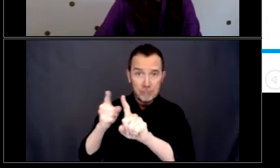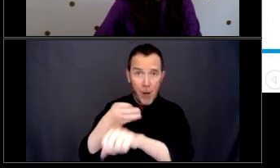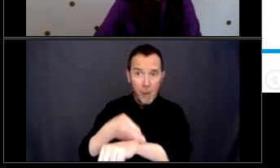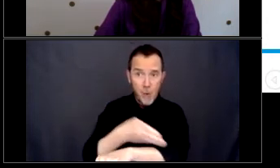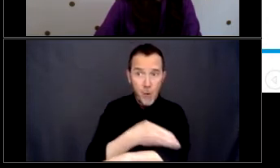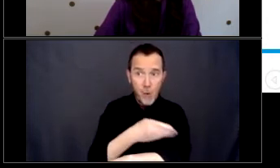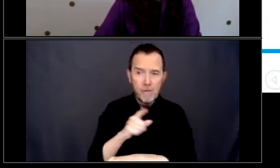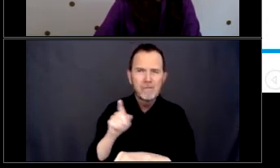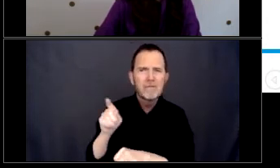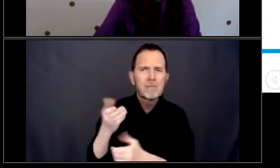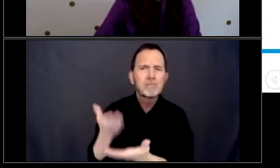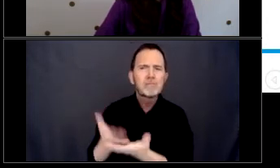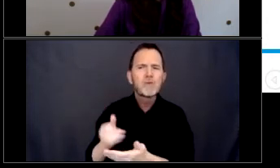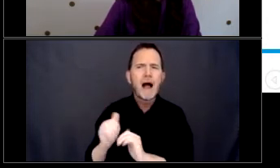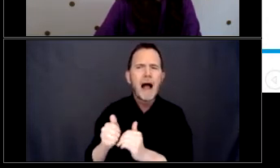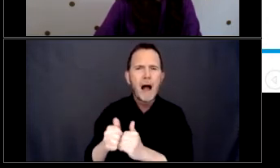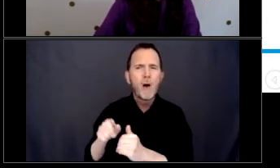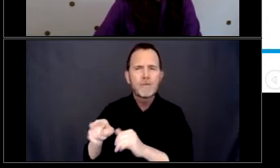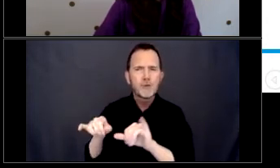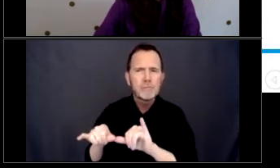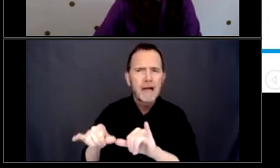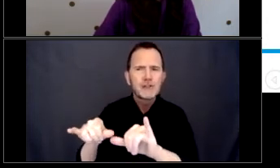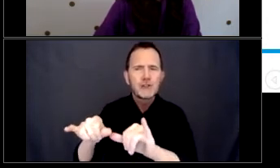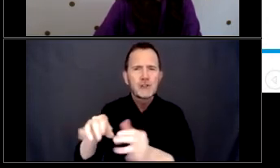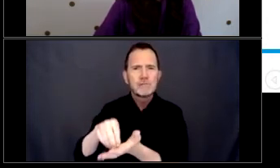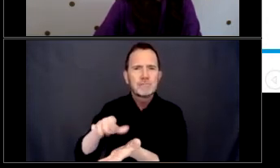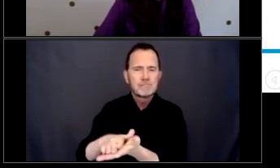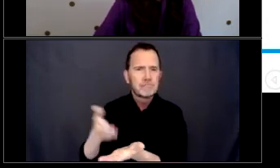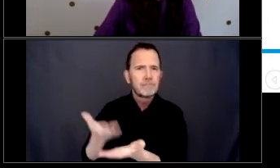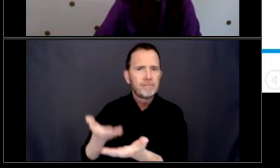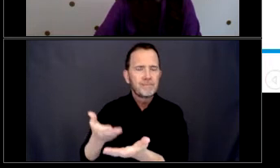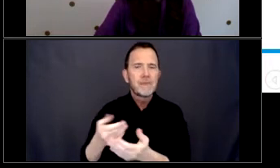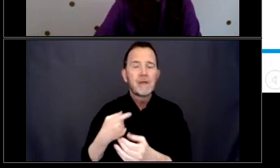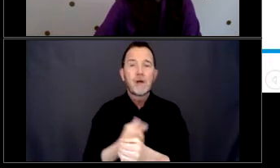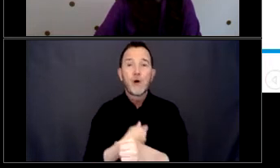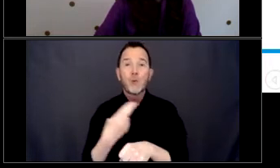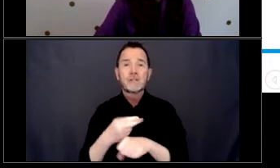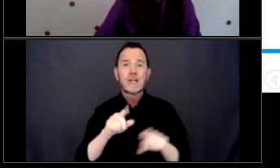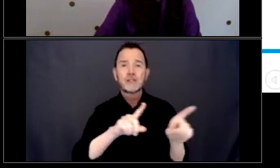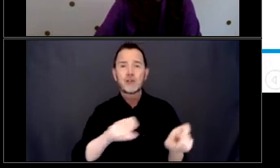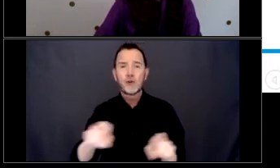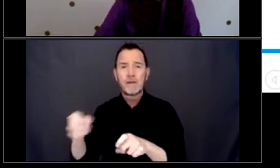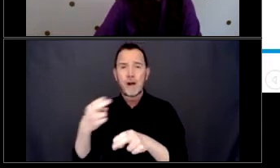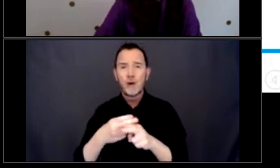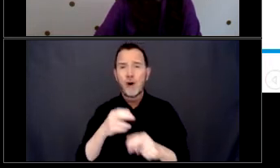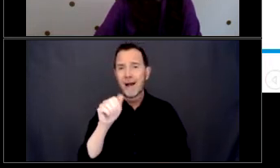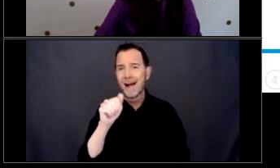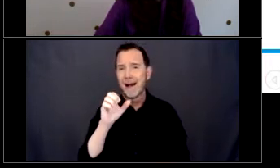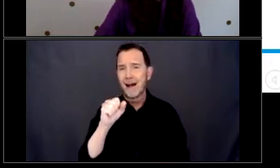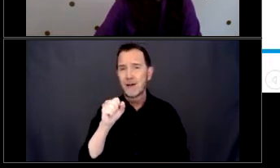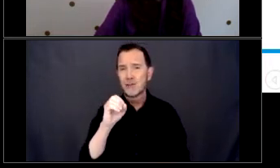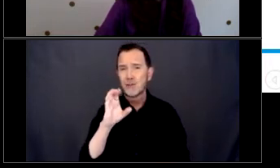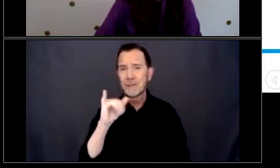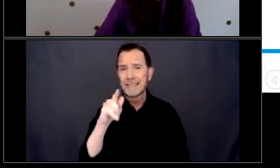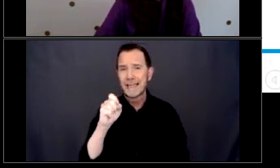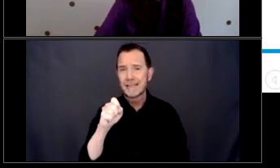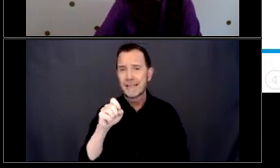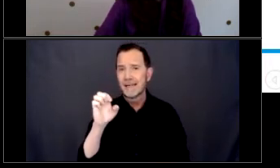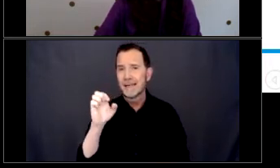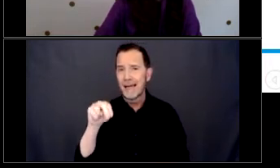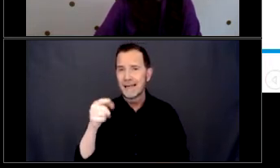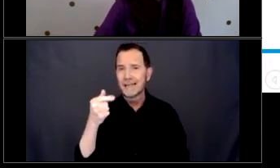think, good approaches we use is something called an associate engagement survey, right? And the reason we like engagement